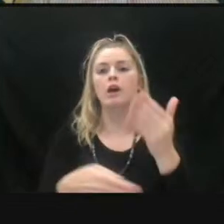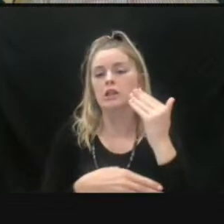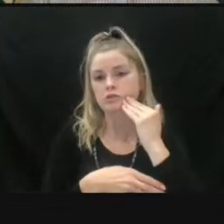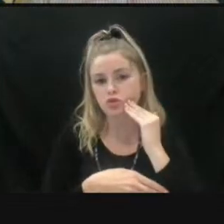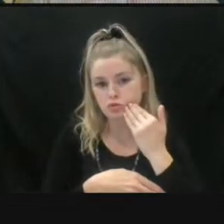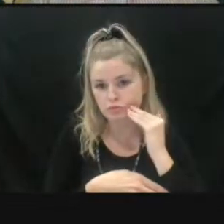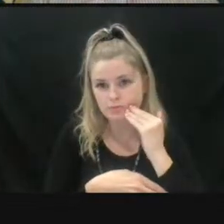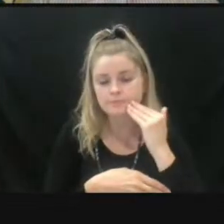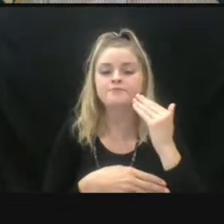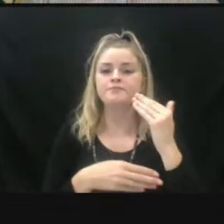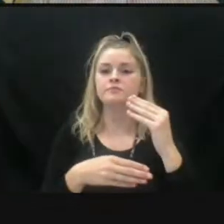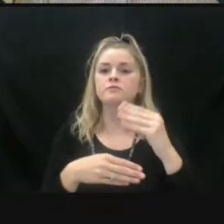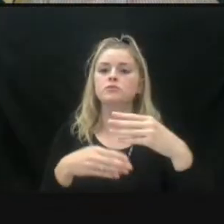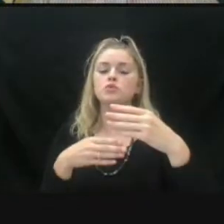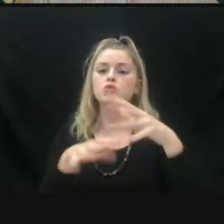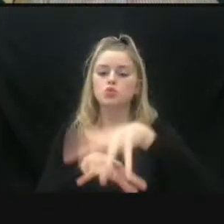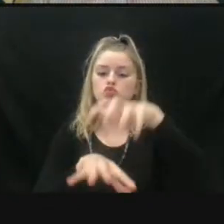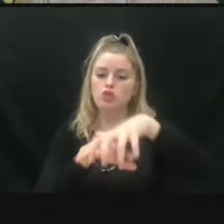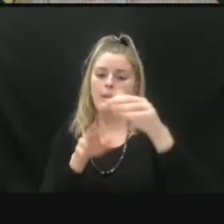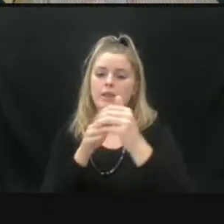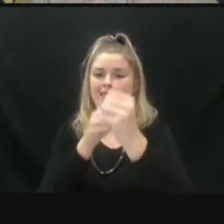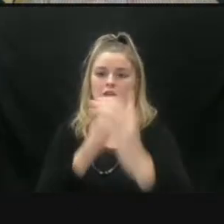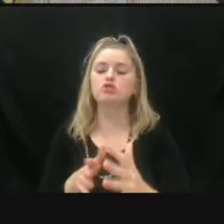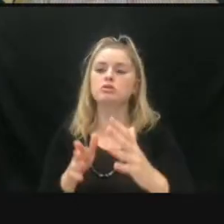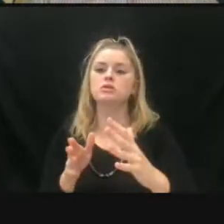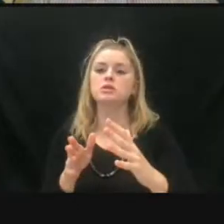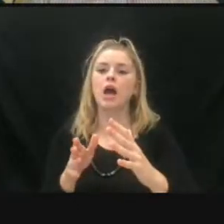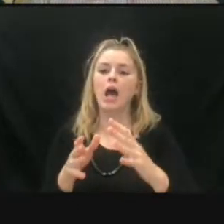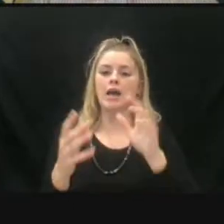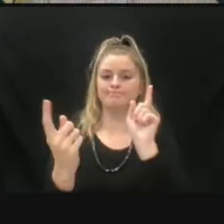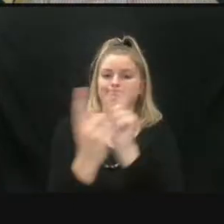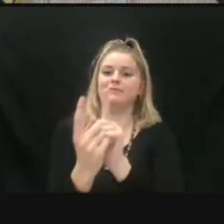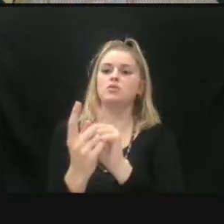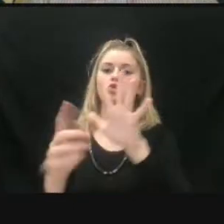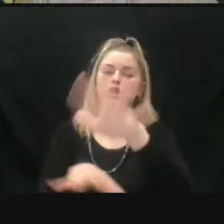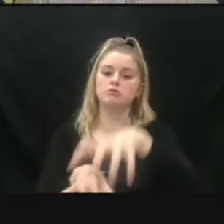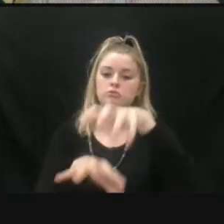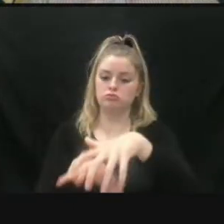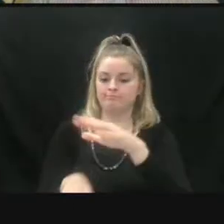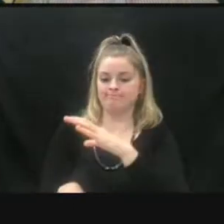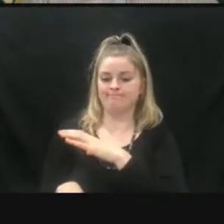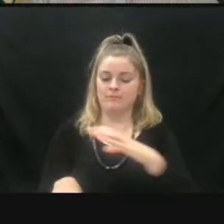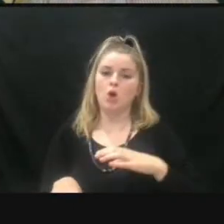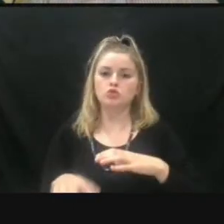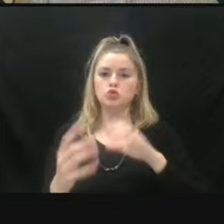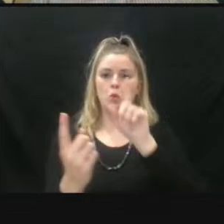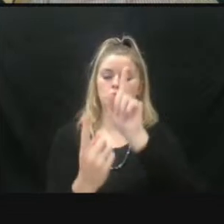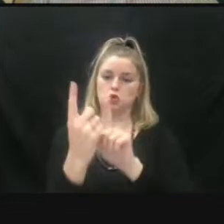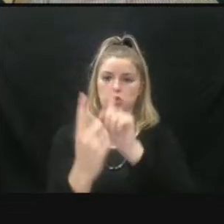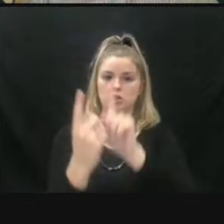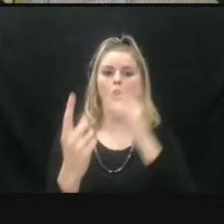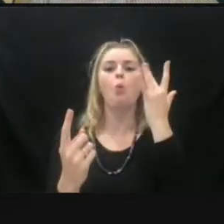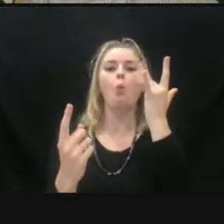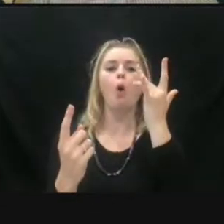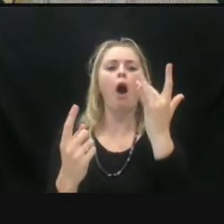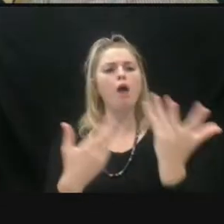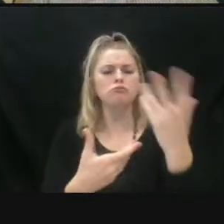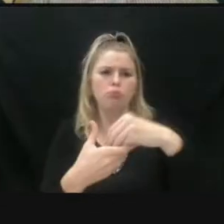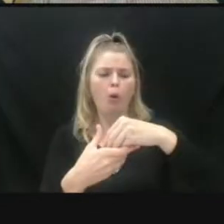tribal leadership and to speak to their tribal councils and community meetings in person about why they should